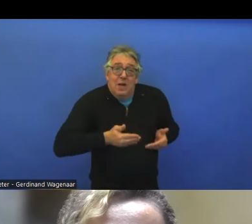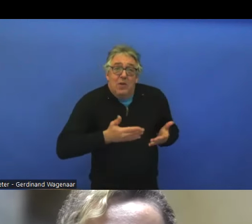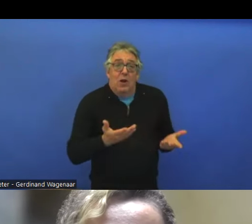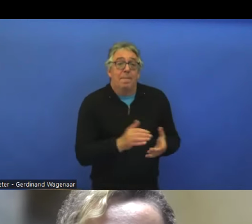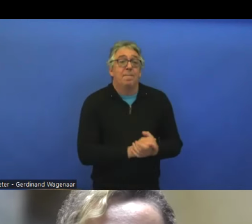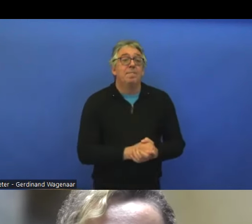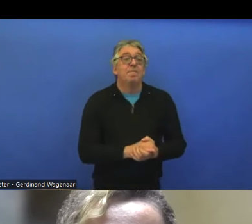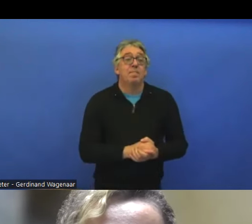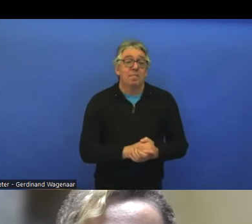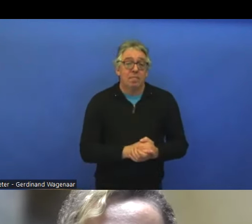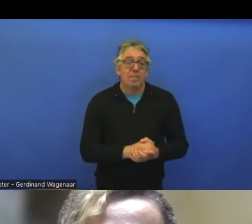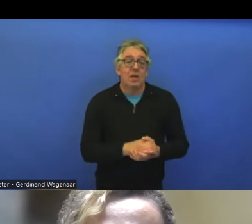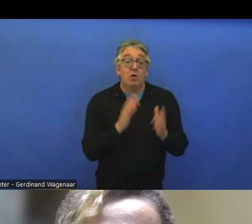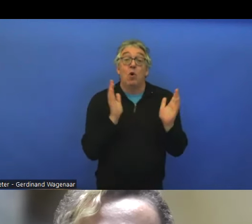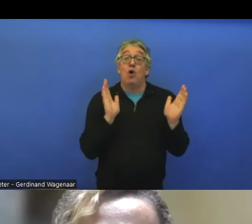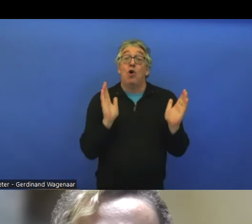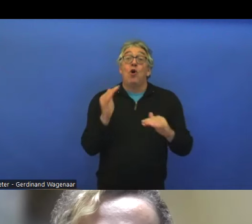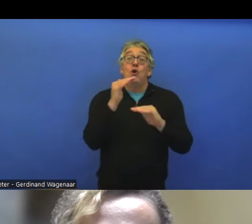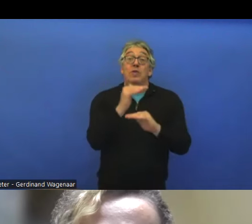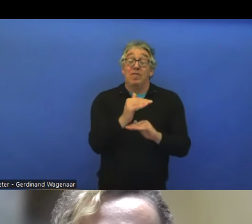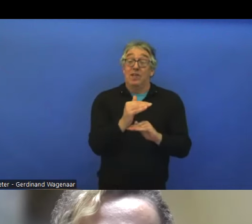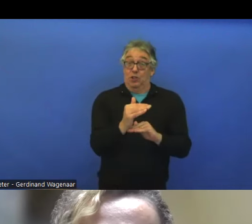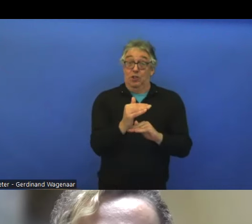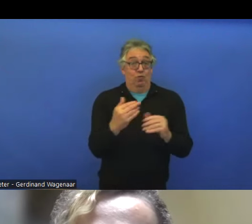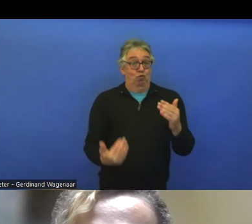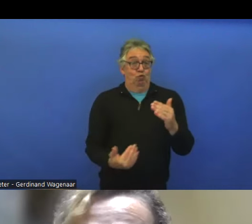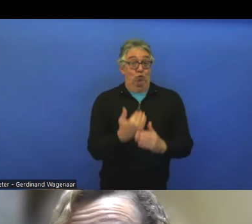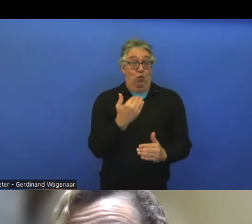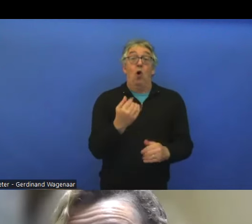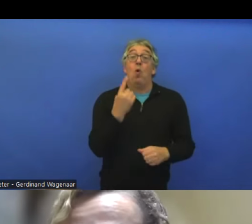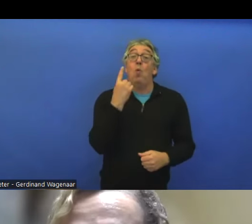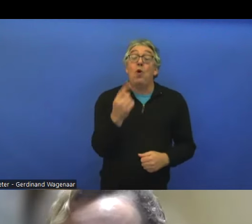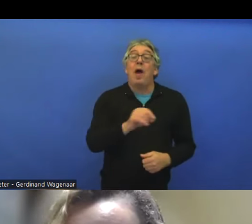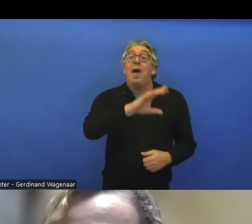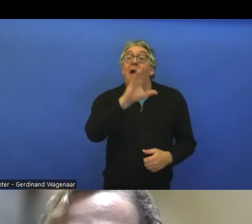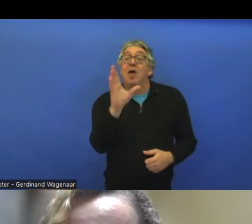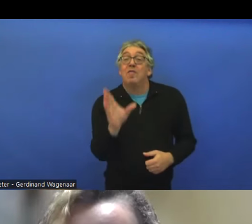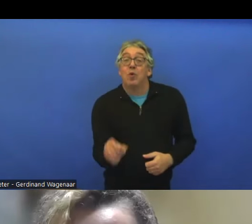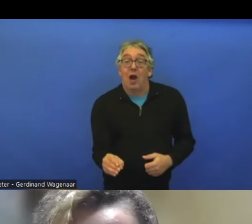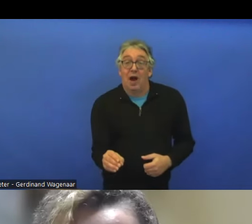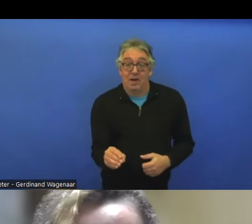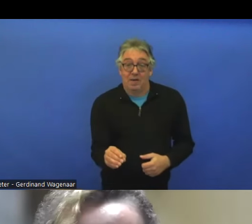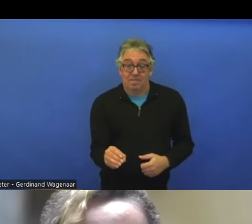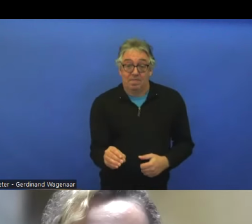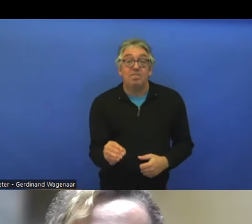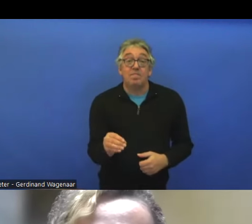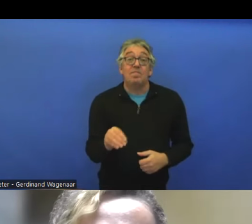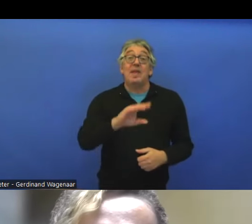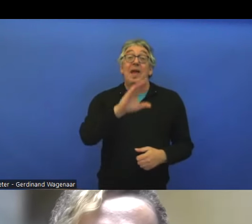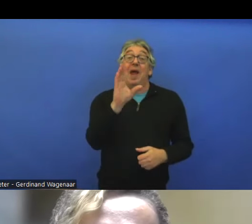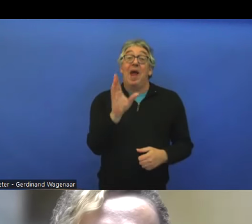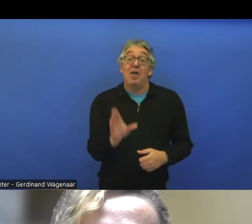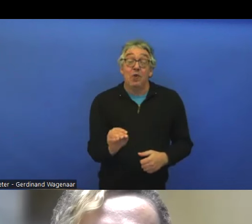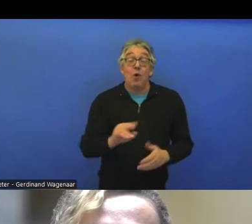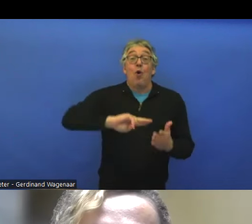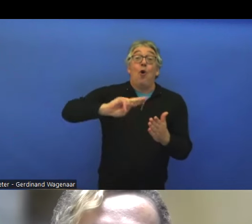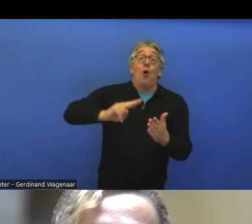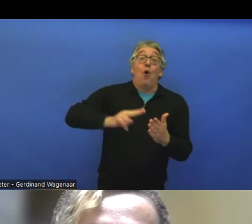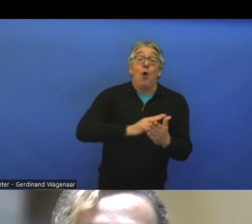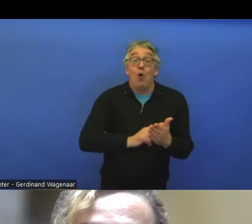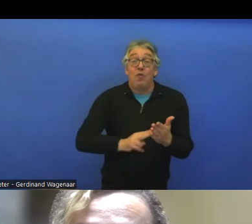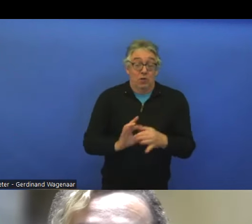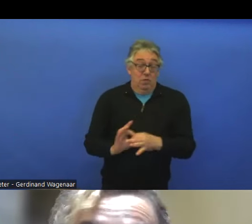drafted, one in Africa, in the Organization of African Unity Convention, and